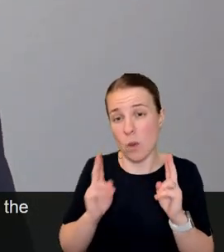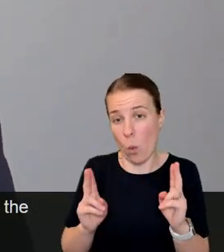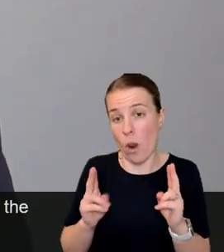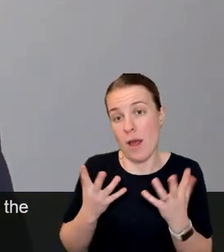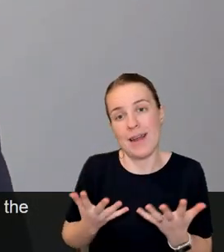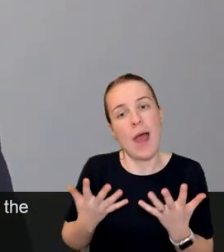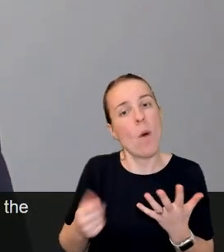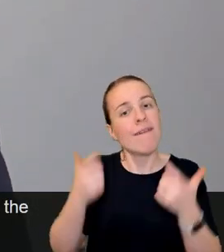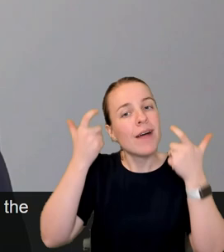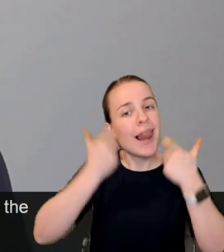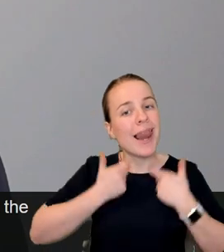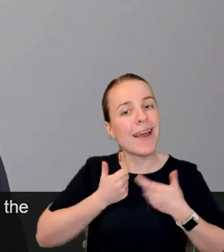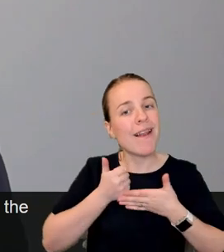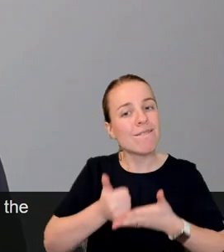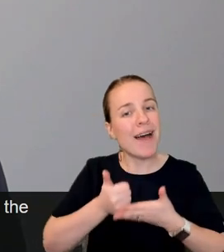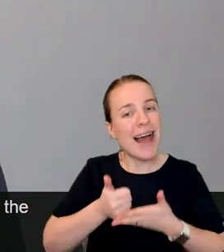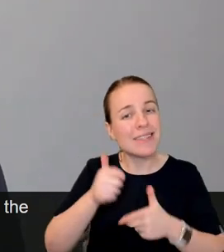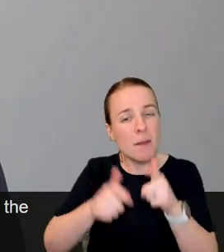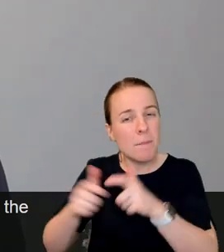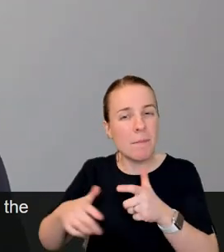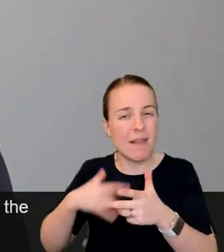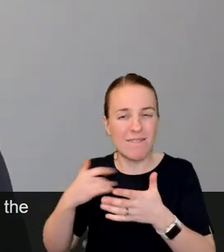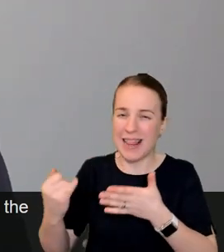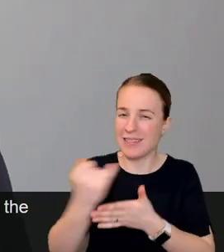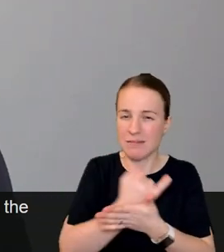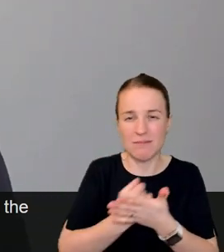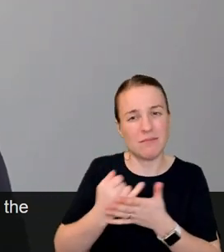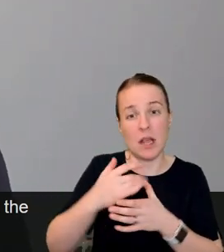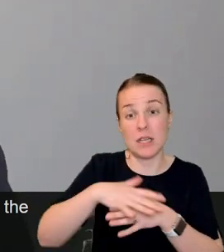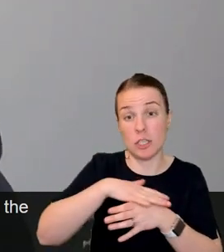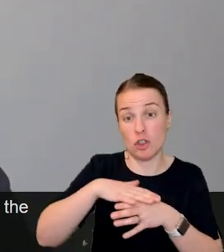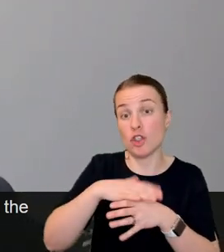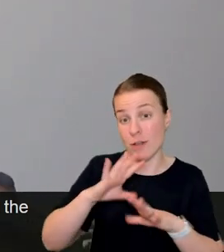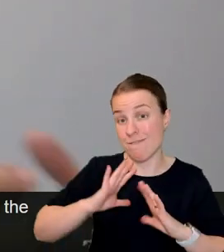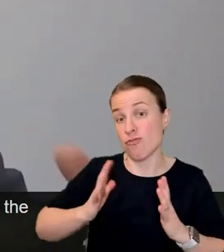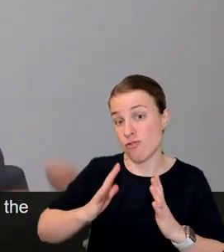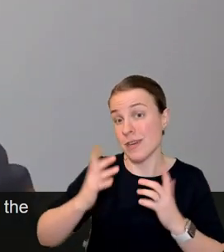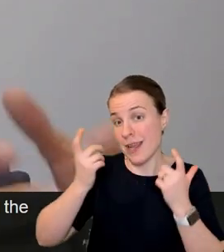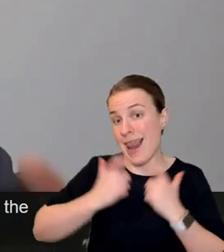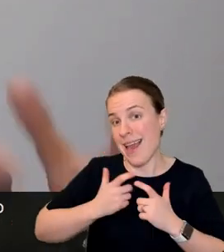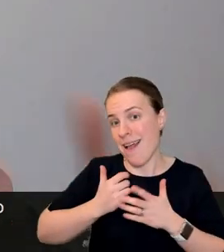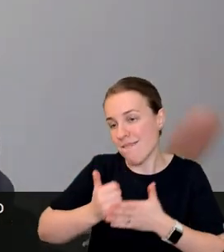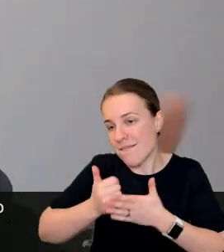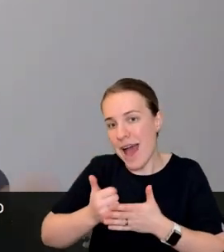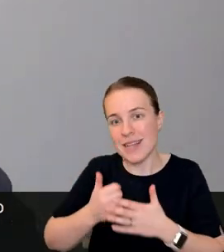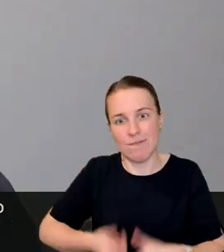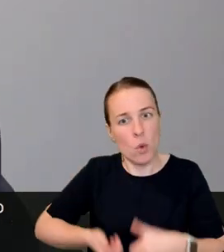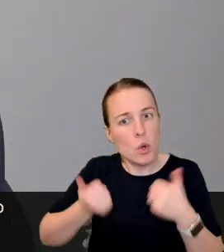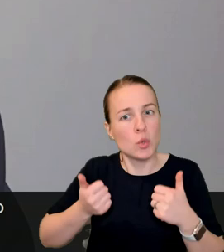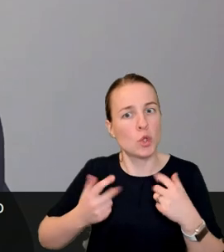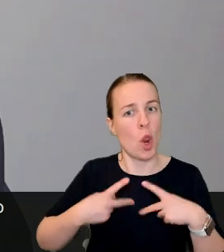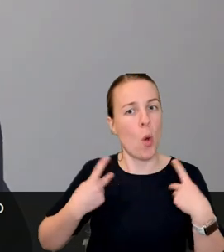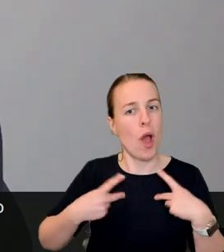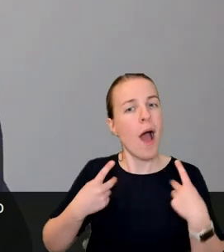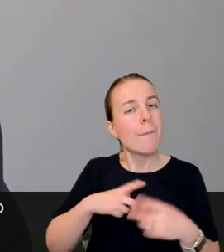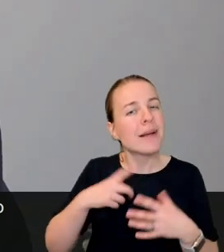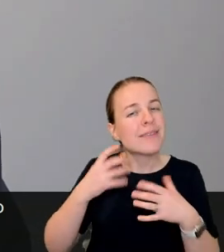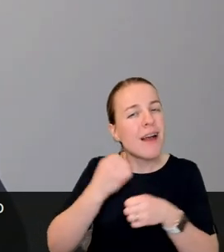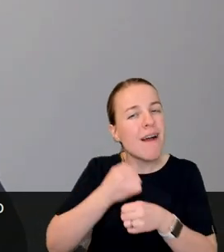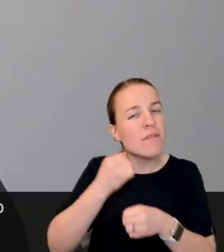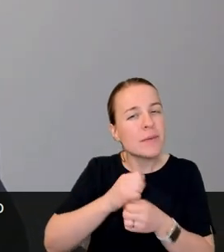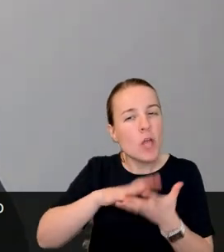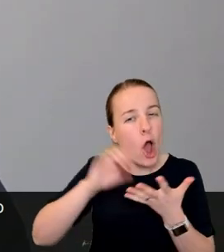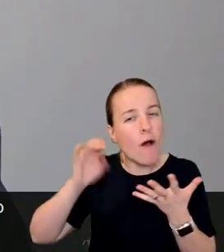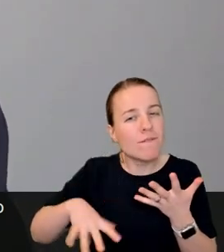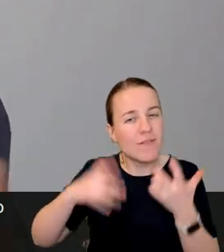those people in squalid conditions and signposting people to decent lawyers. Because the government's taken away legal aid for many people bringing